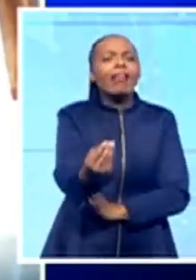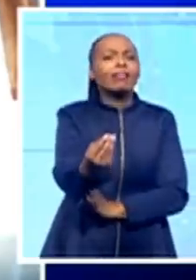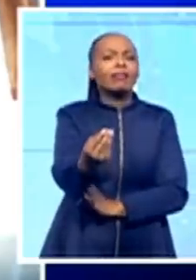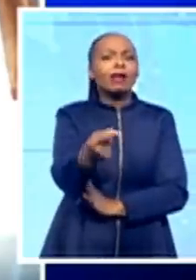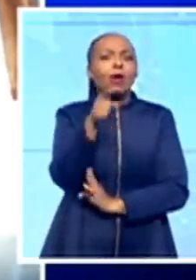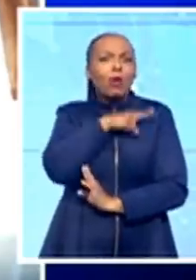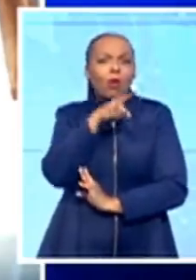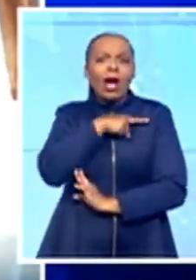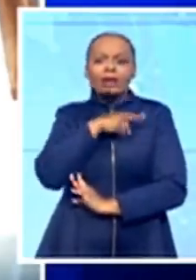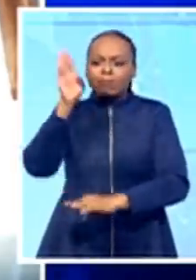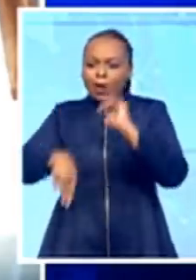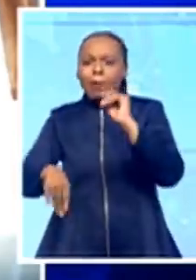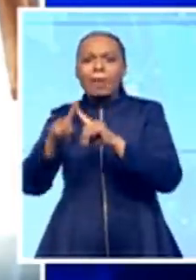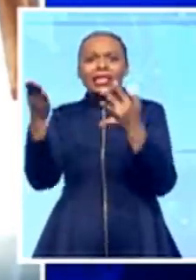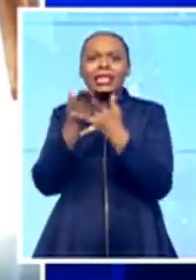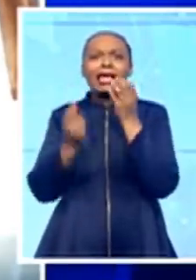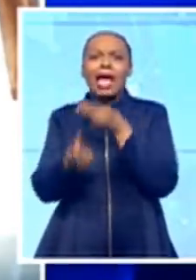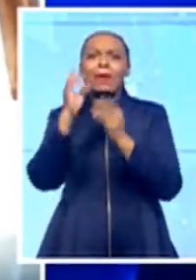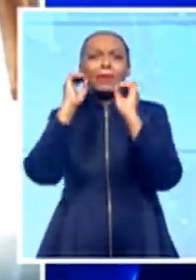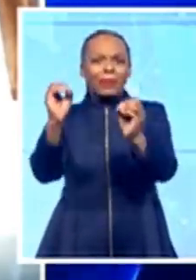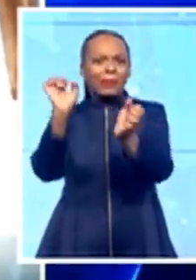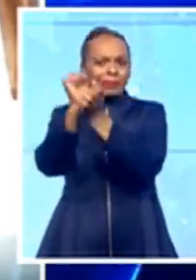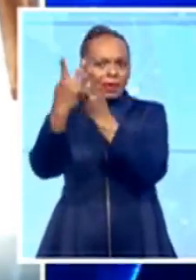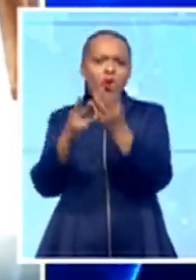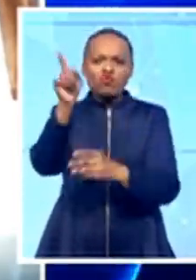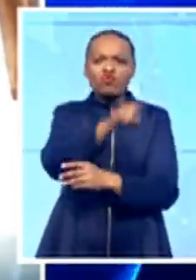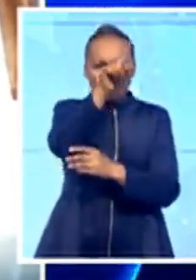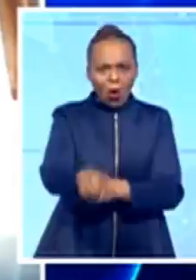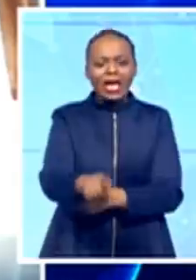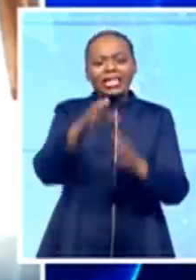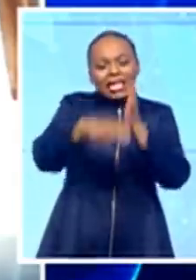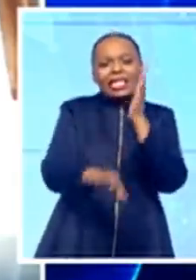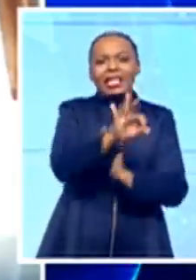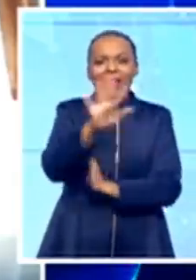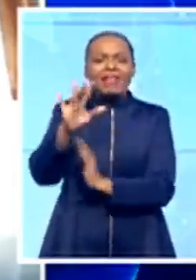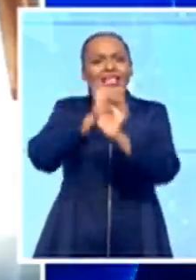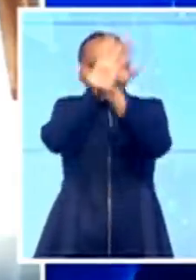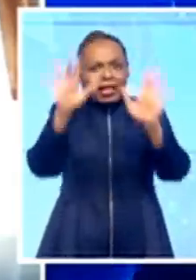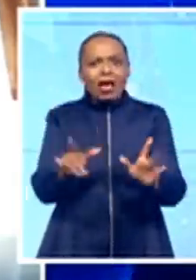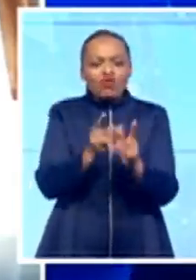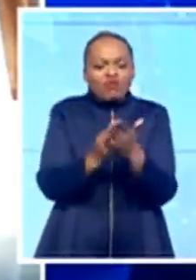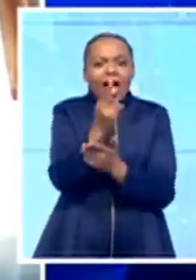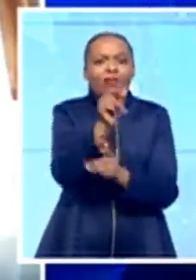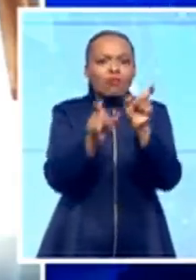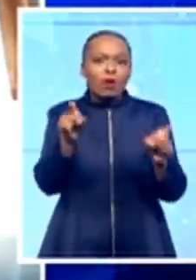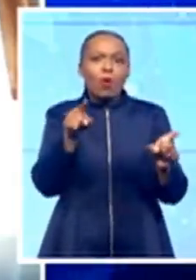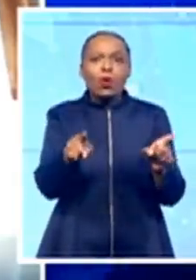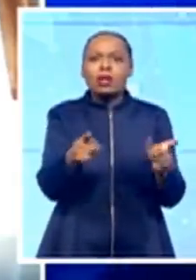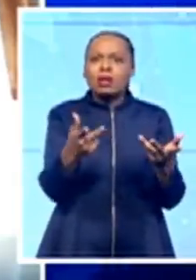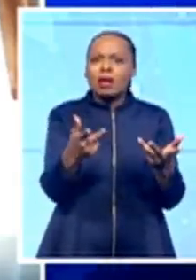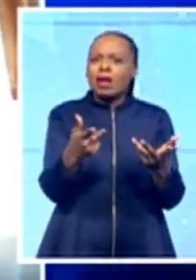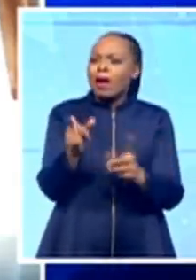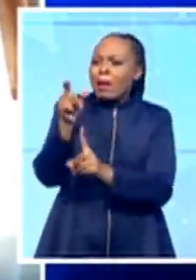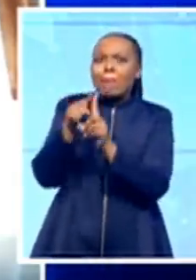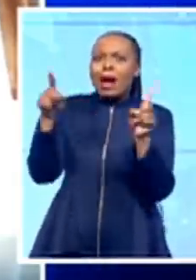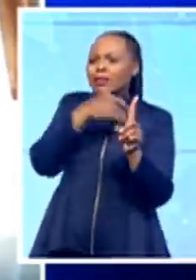Section 35 is very clear of the rights of people. And we are saying President Zuma has been denied all of this. So all we are calling for